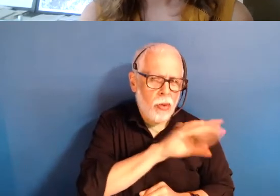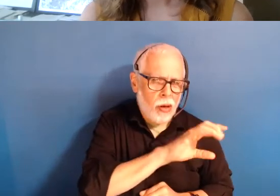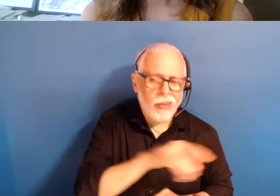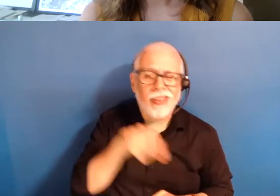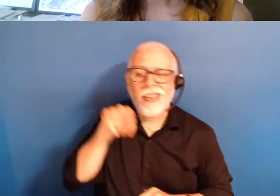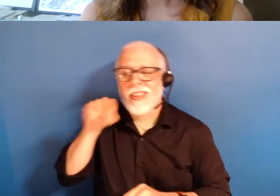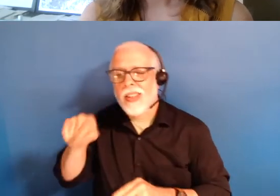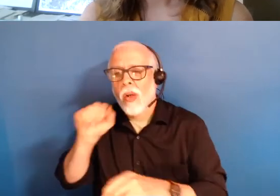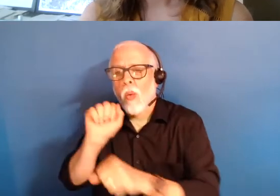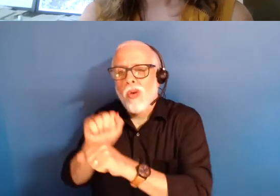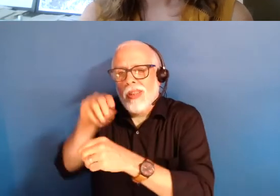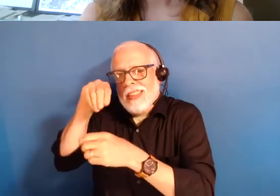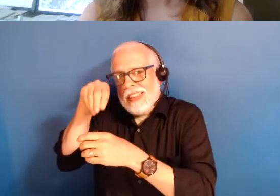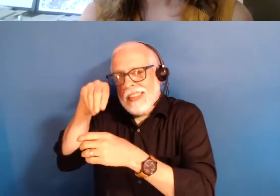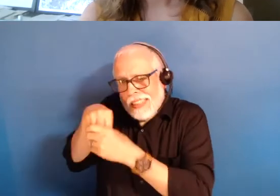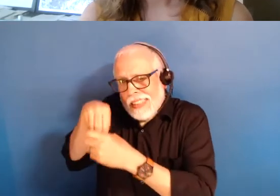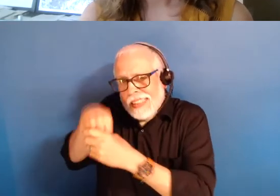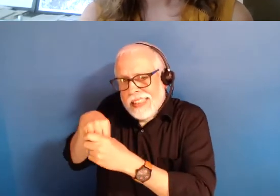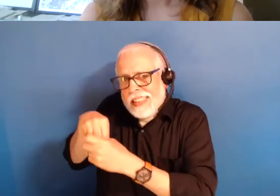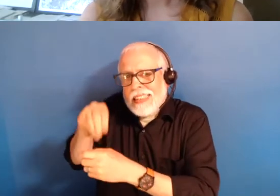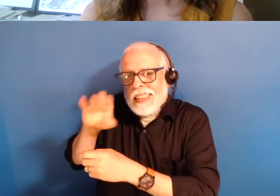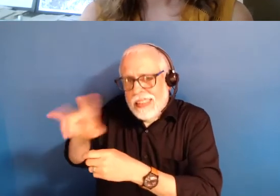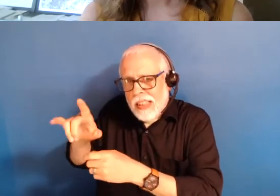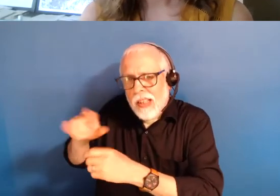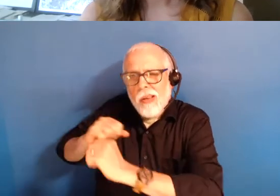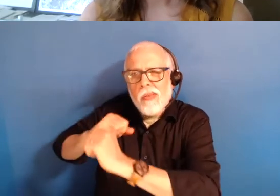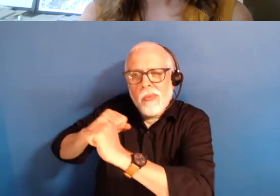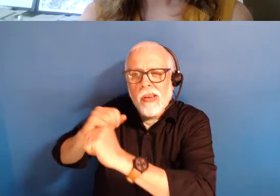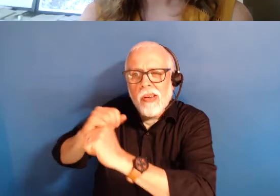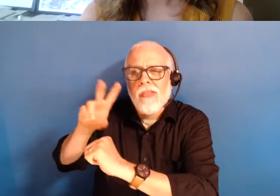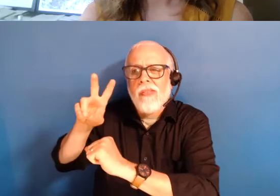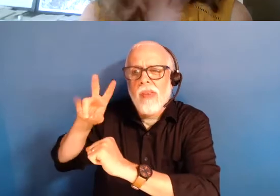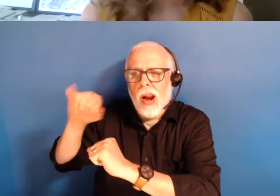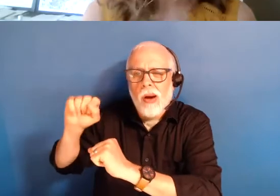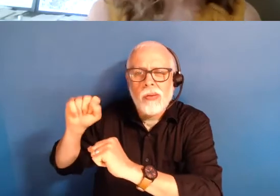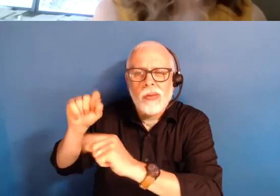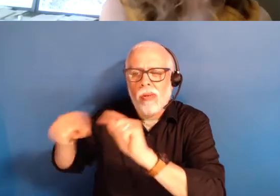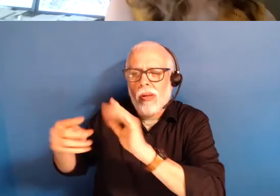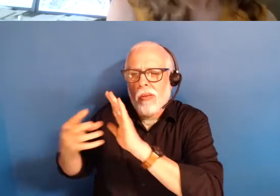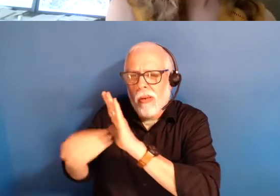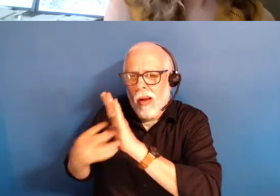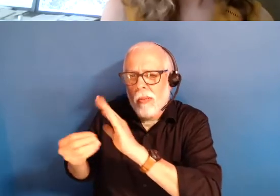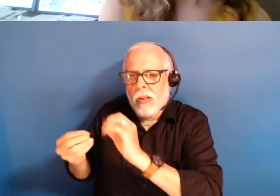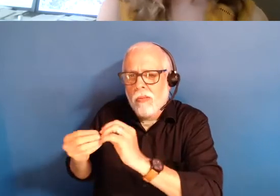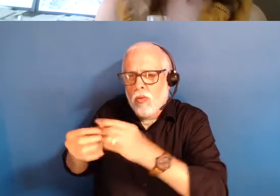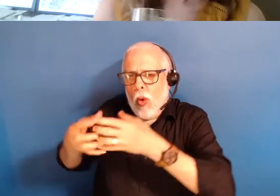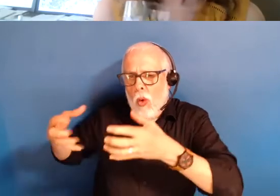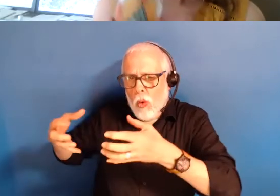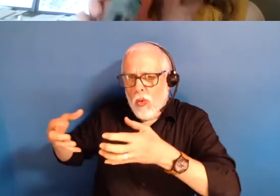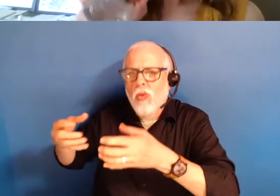works inside the cell to prevent the virus from replicating.